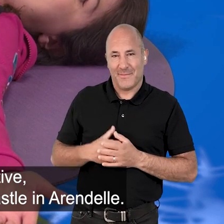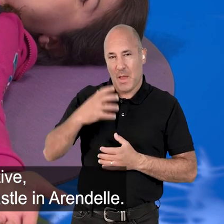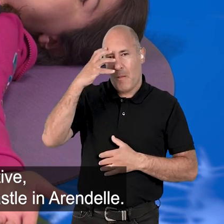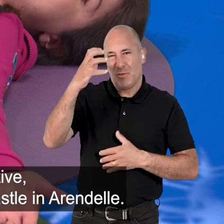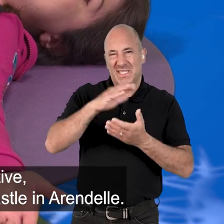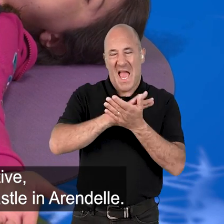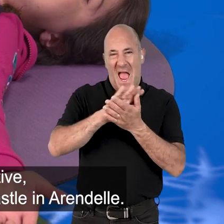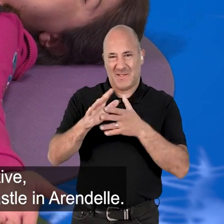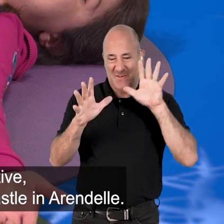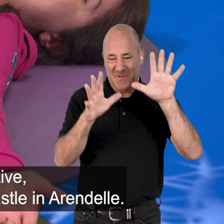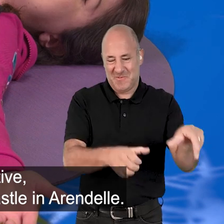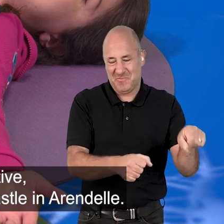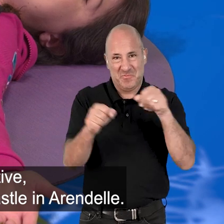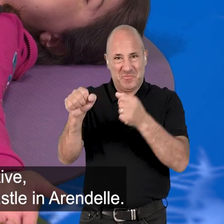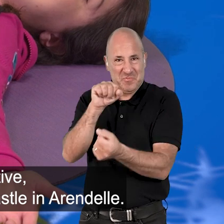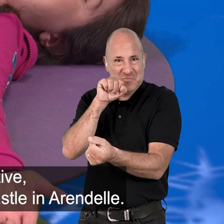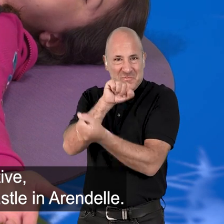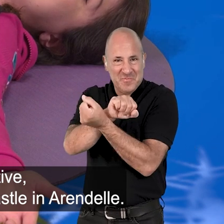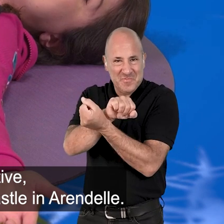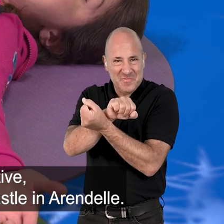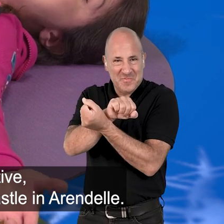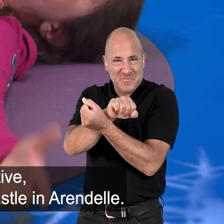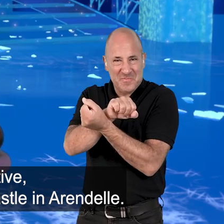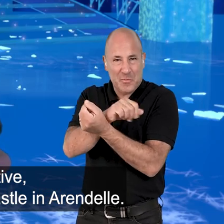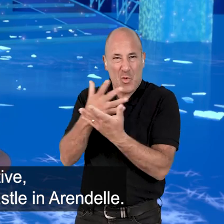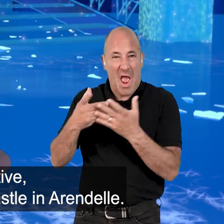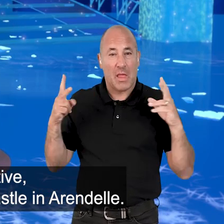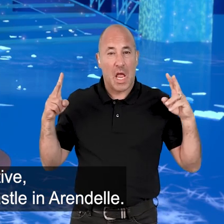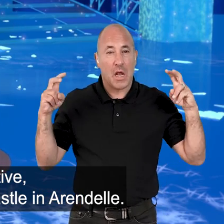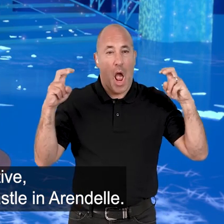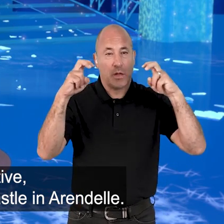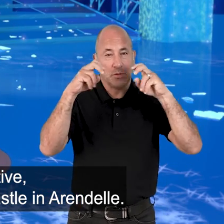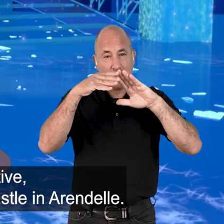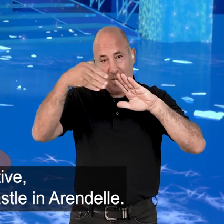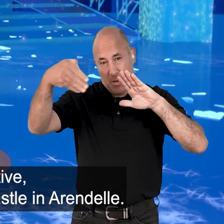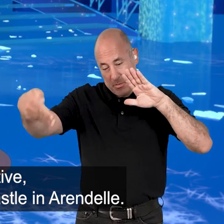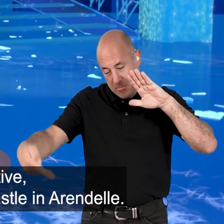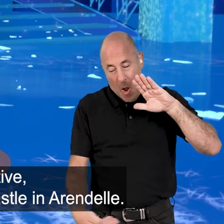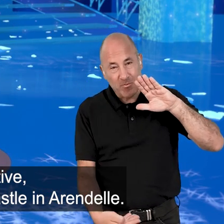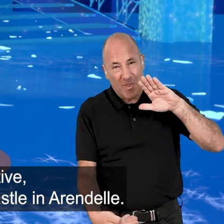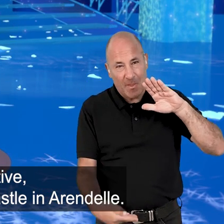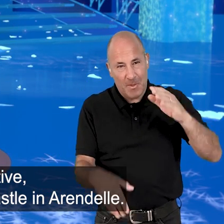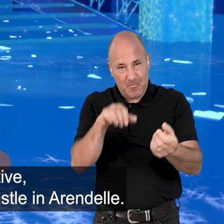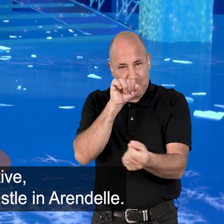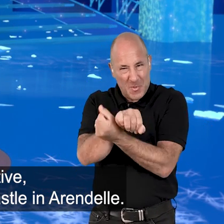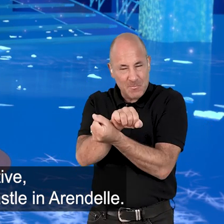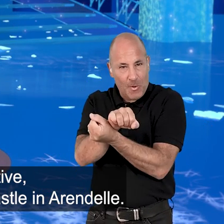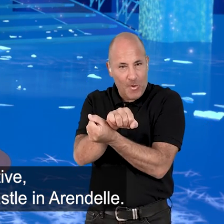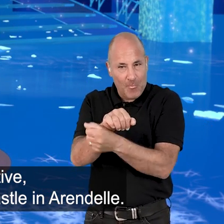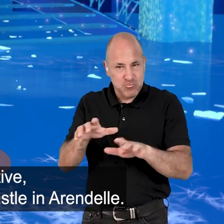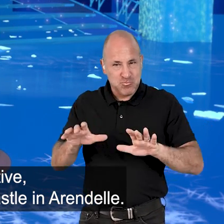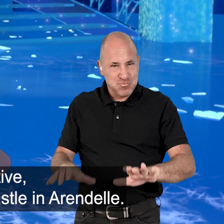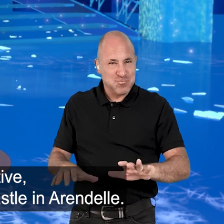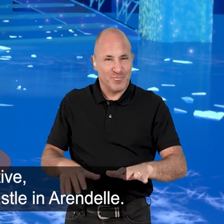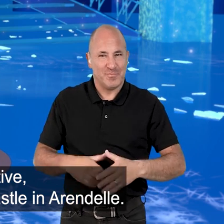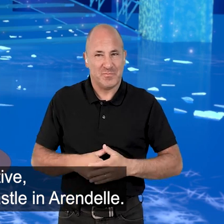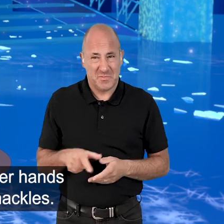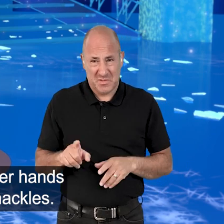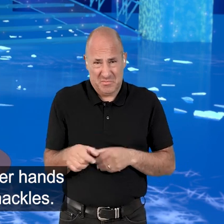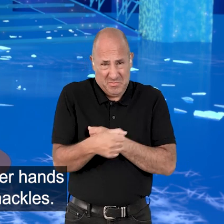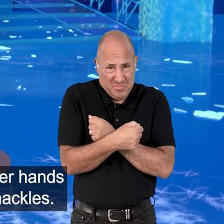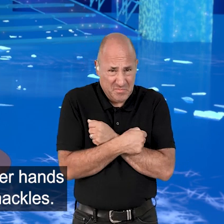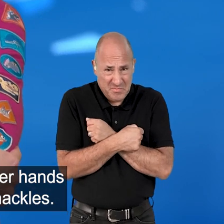Prince Hans takes Elsa captive, imprisoning her in the dungeons of the castle in Arundel.